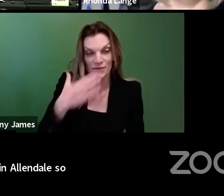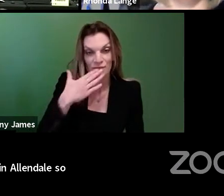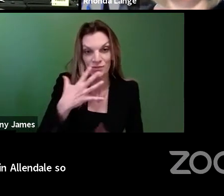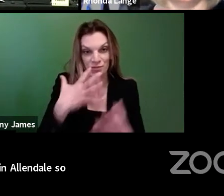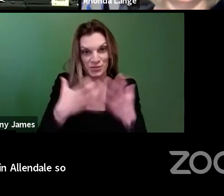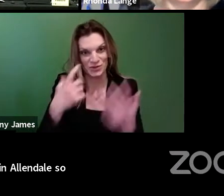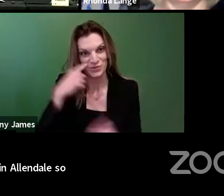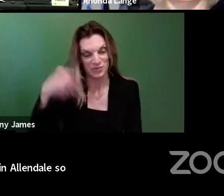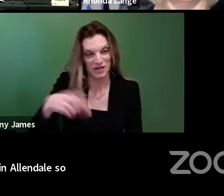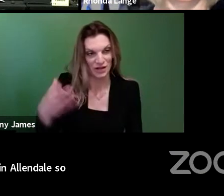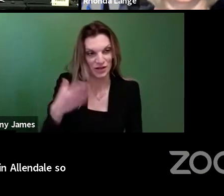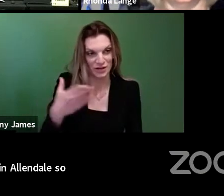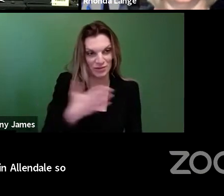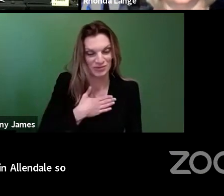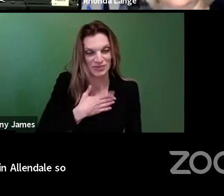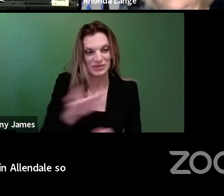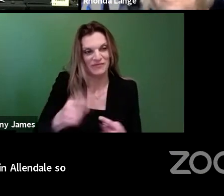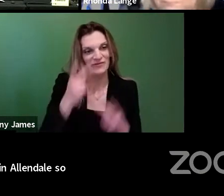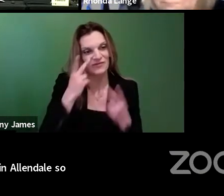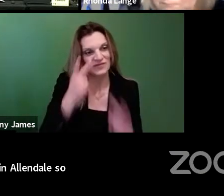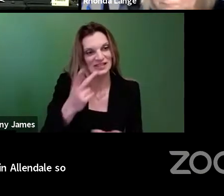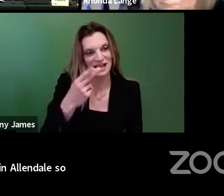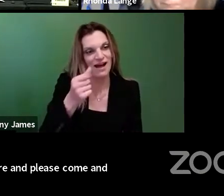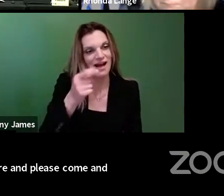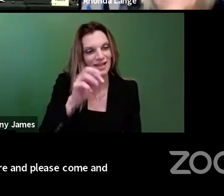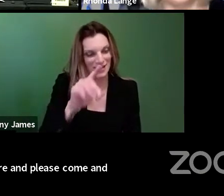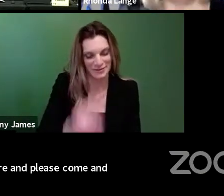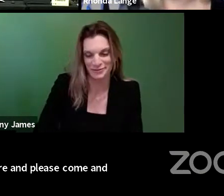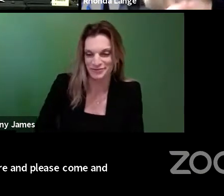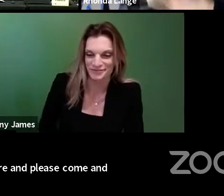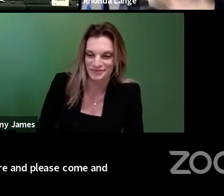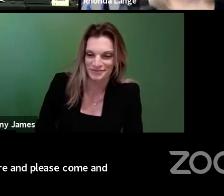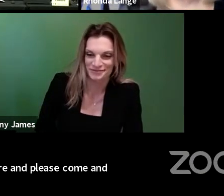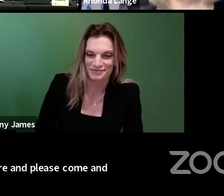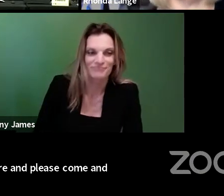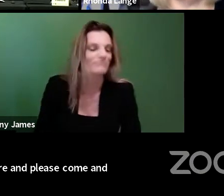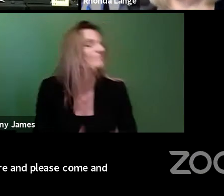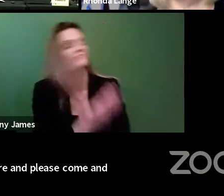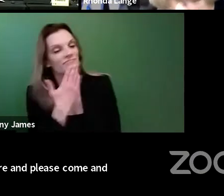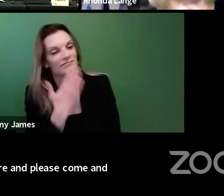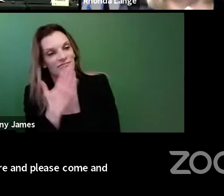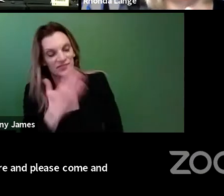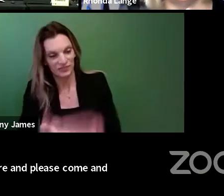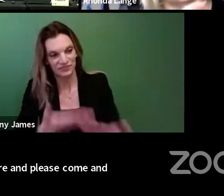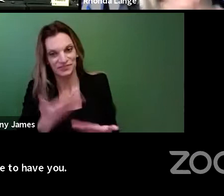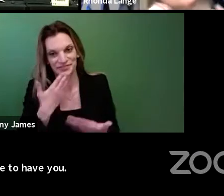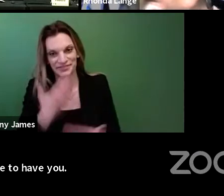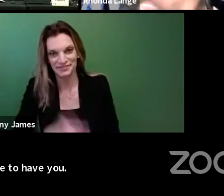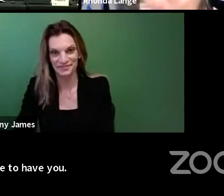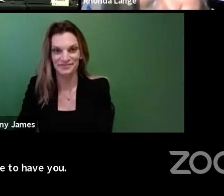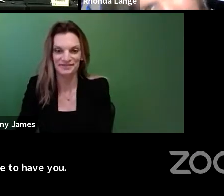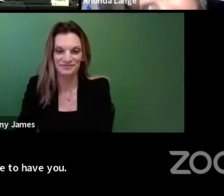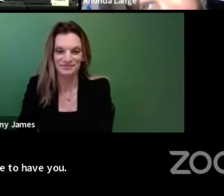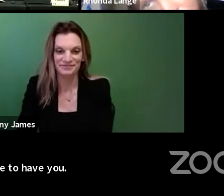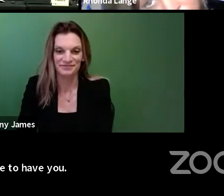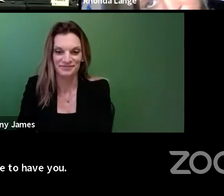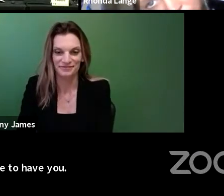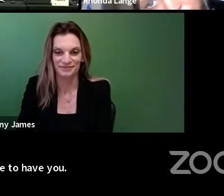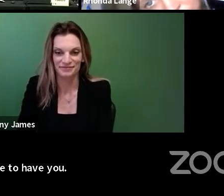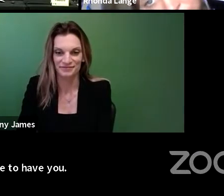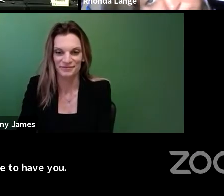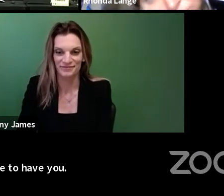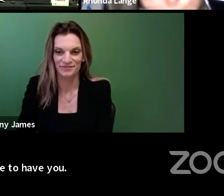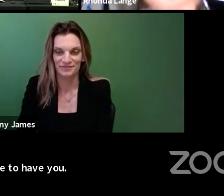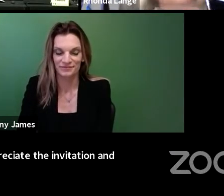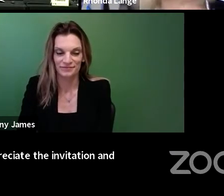and please come and visit Holland. We'd love to have you. All right, we appreciate the invitation, but thank you again, or thank you